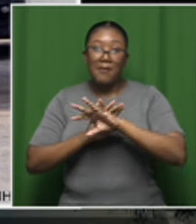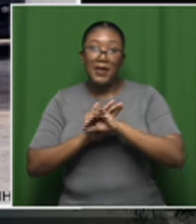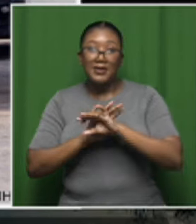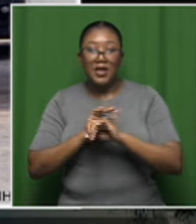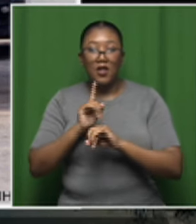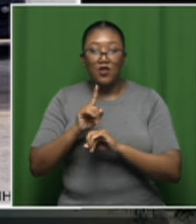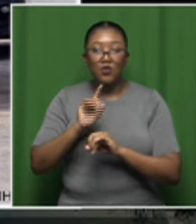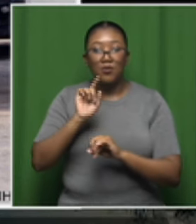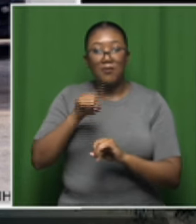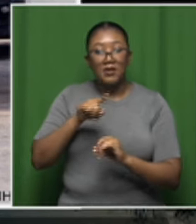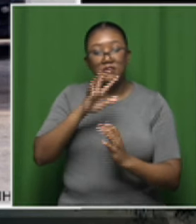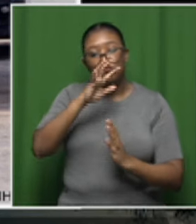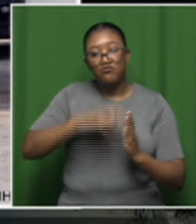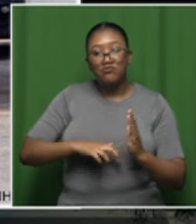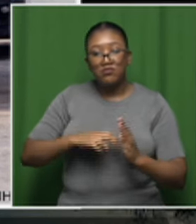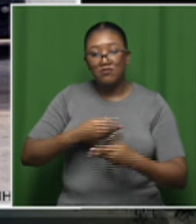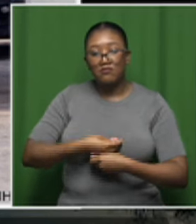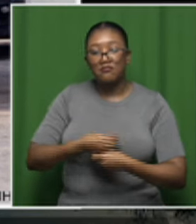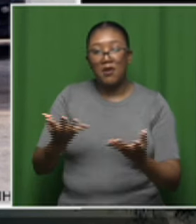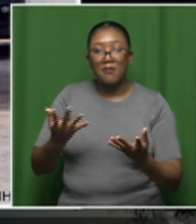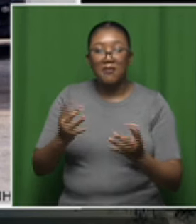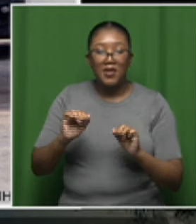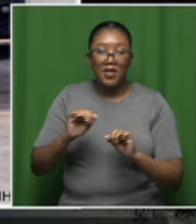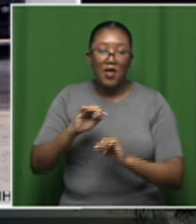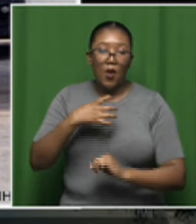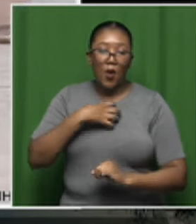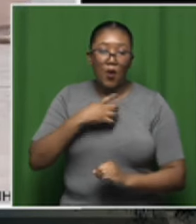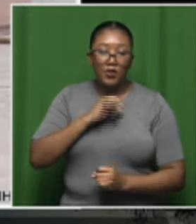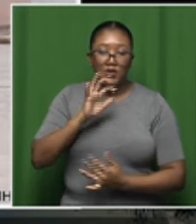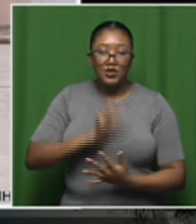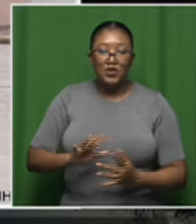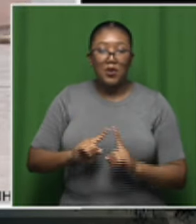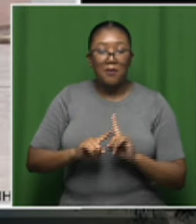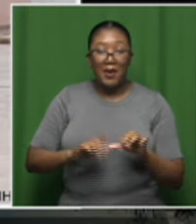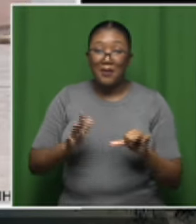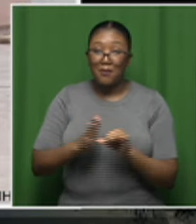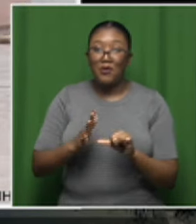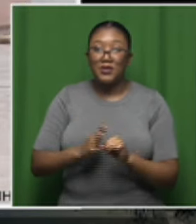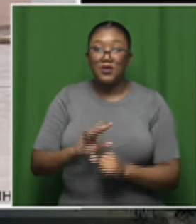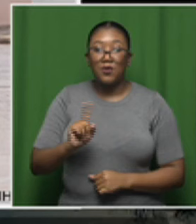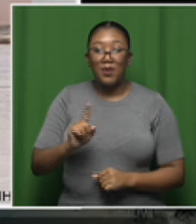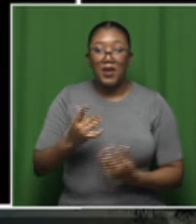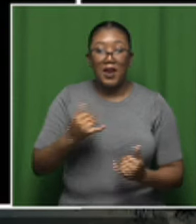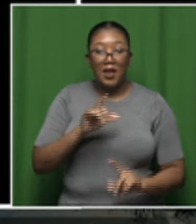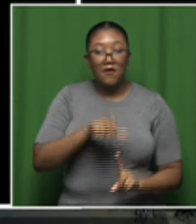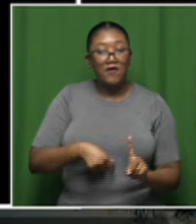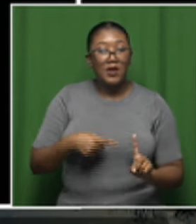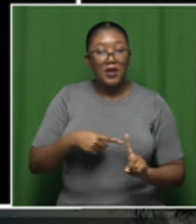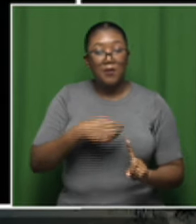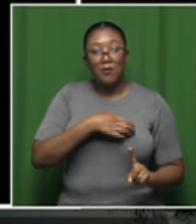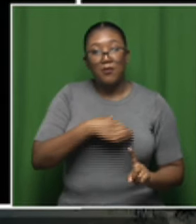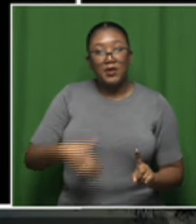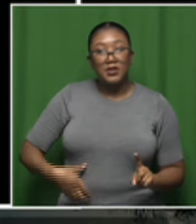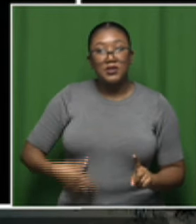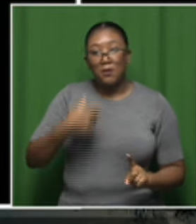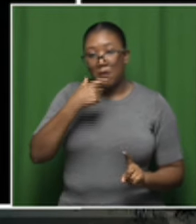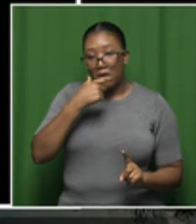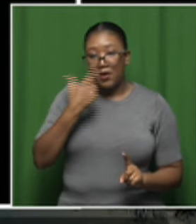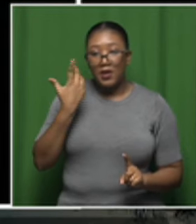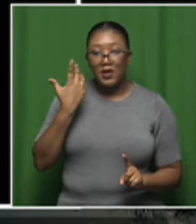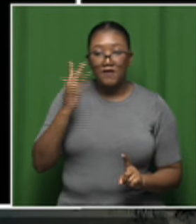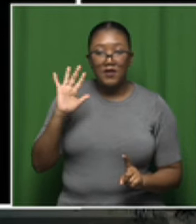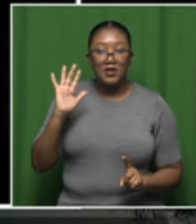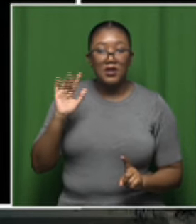Lakes region to do that. But I think the other important issue is that the president has just departed